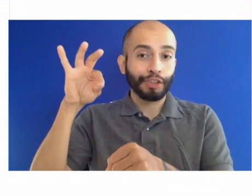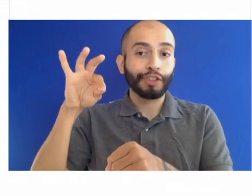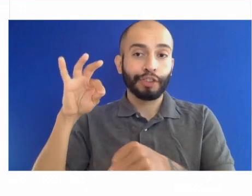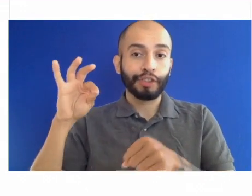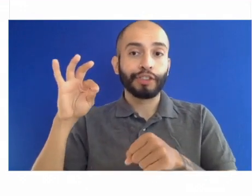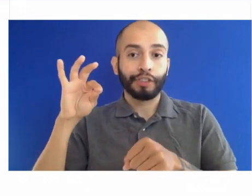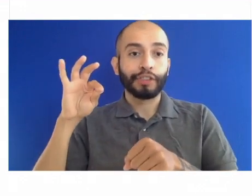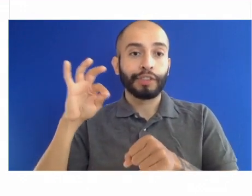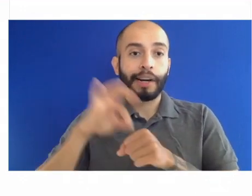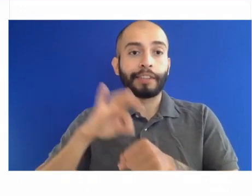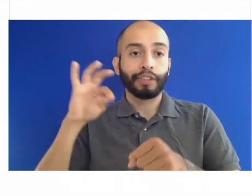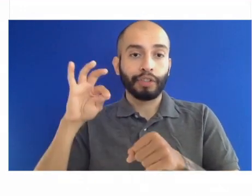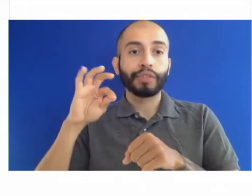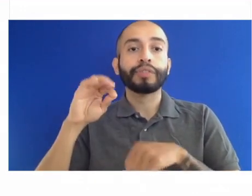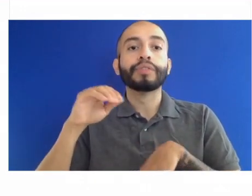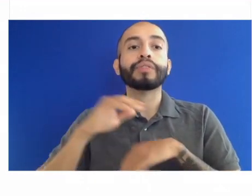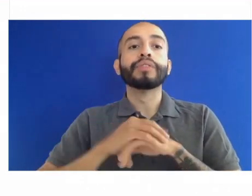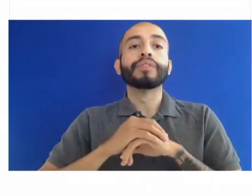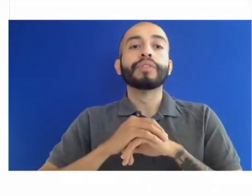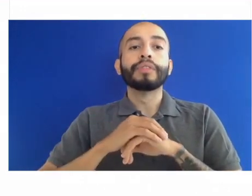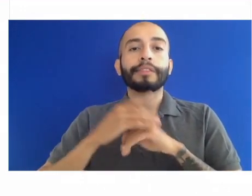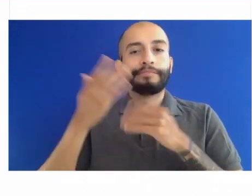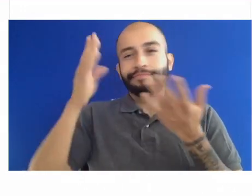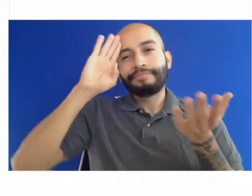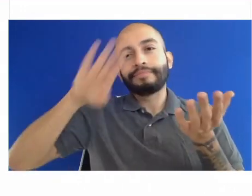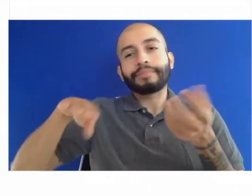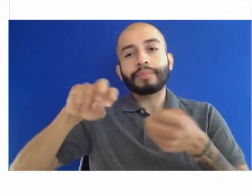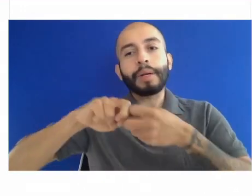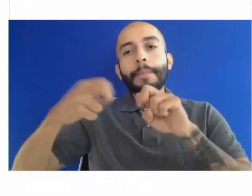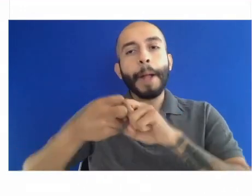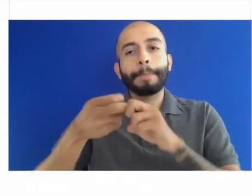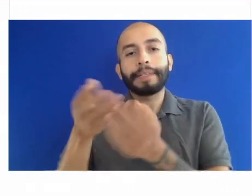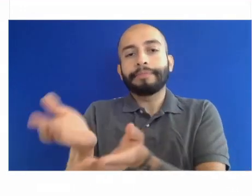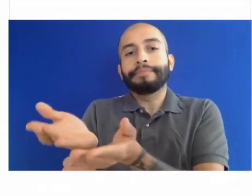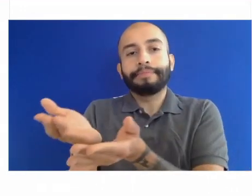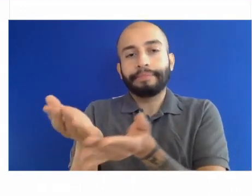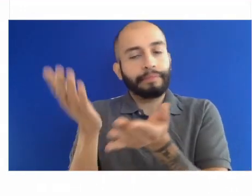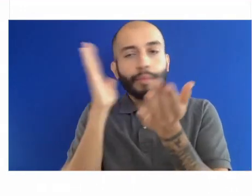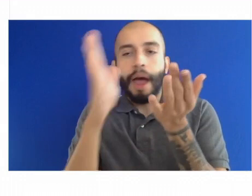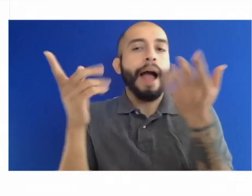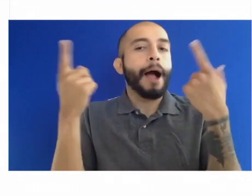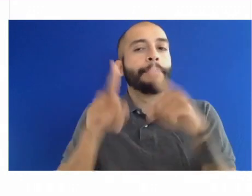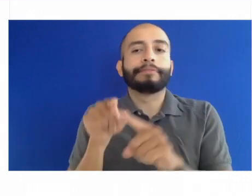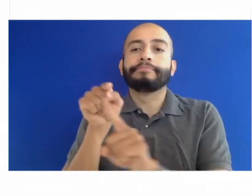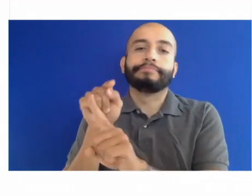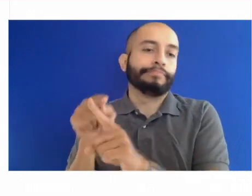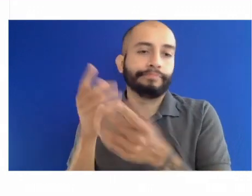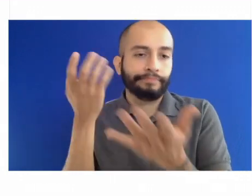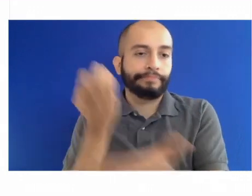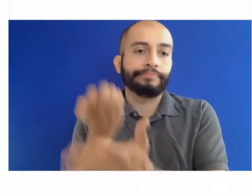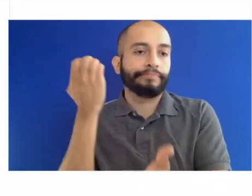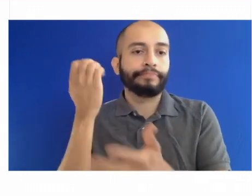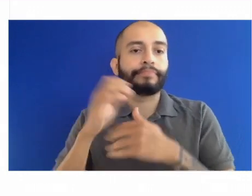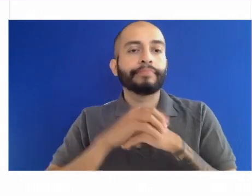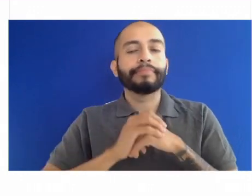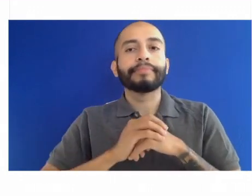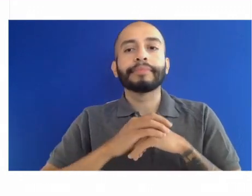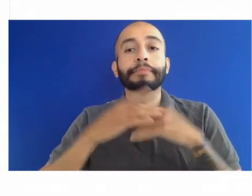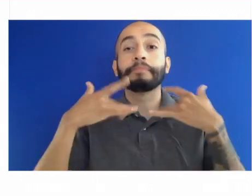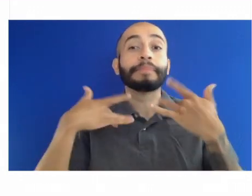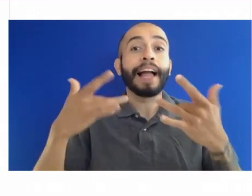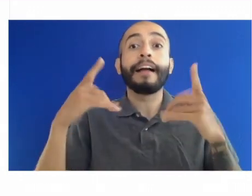that this will happen. It's very unlikely that they're true. Might as well get prepared. So pre-bunk, right? Preemptively debunk rather than